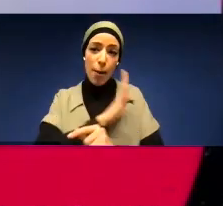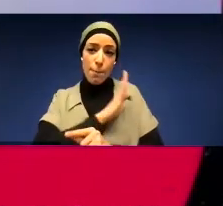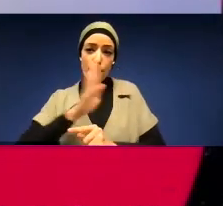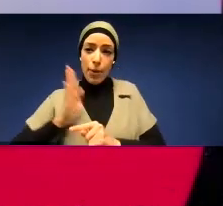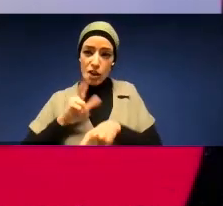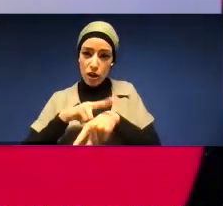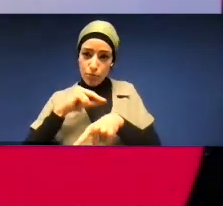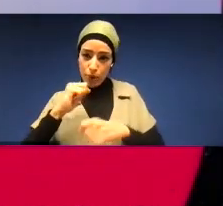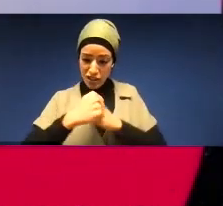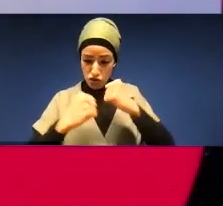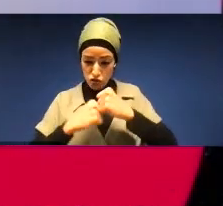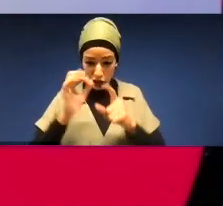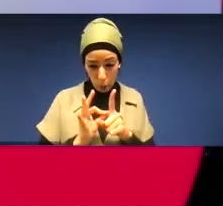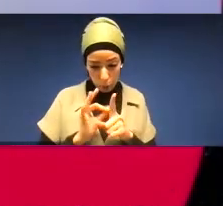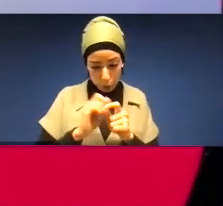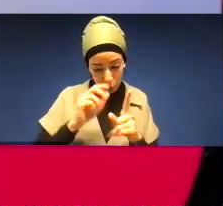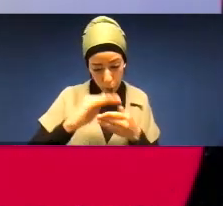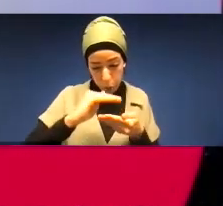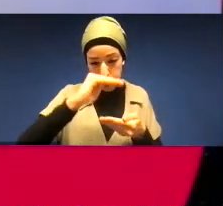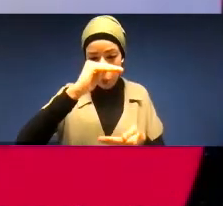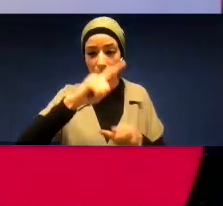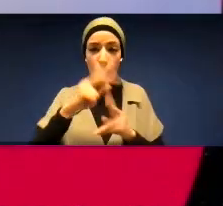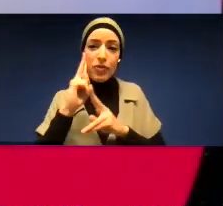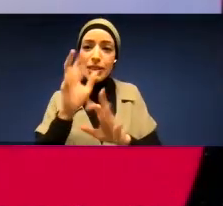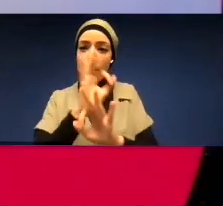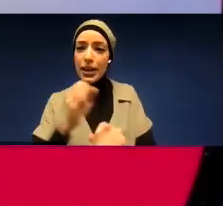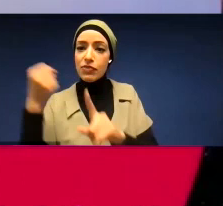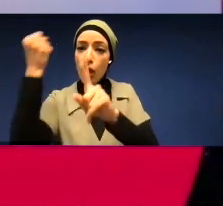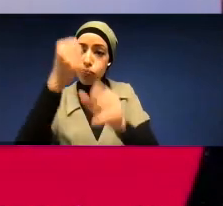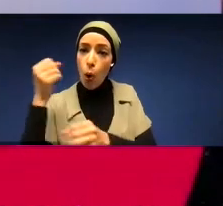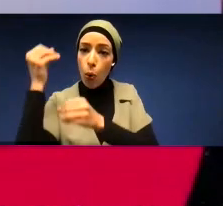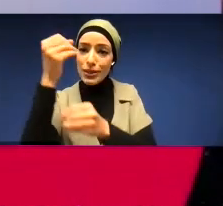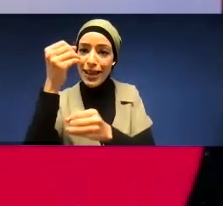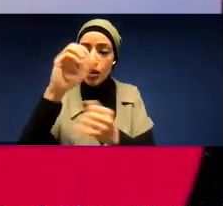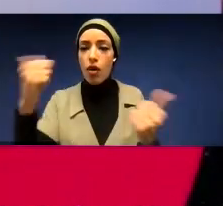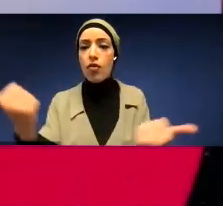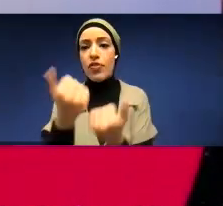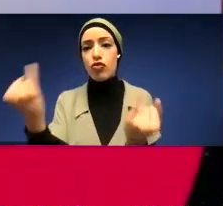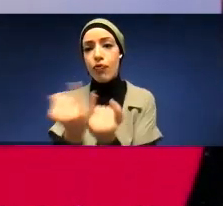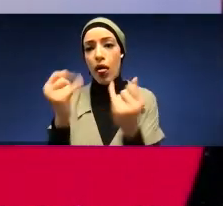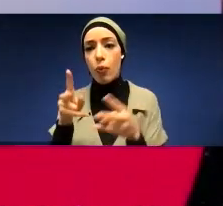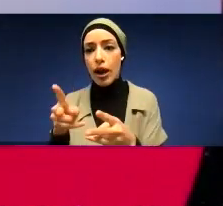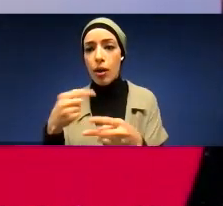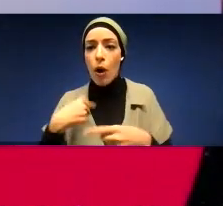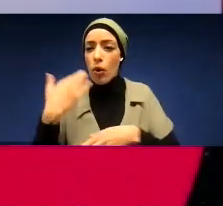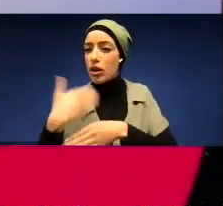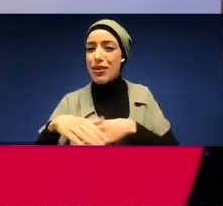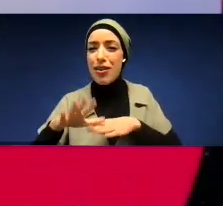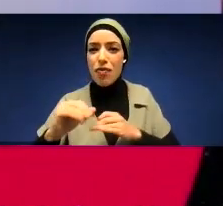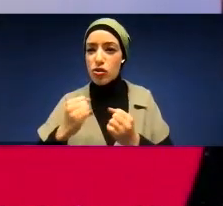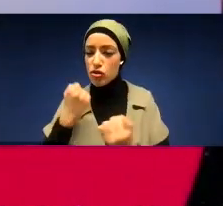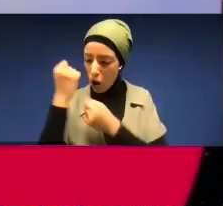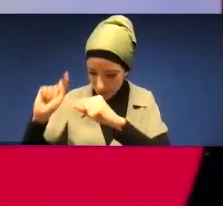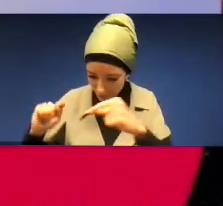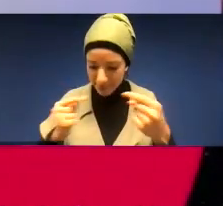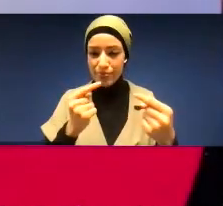systems, resulting in peaceful protests ending in violent ways. And yet, we never stop fighting. The title of this talk is a nod to Maya Angelou's